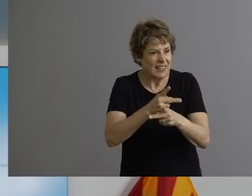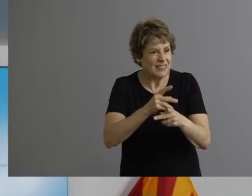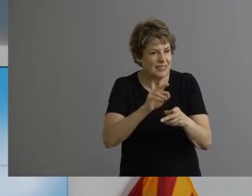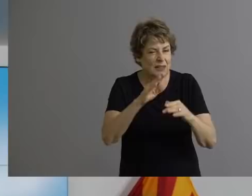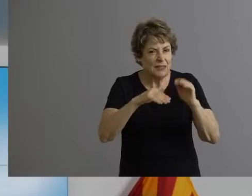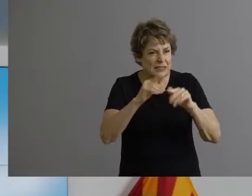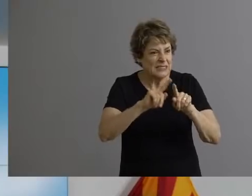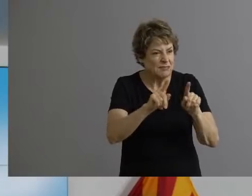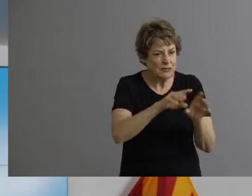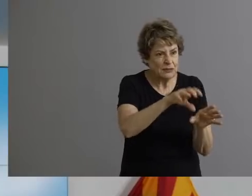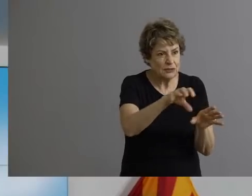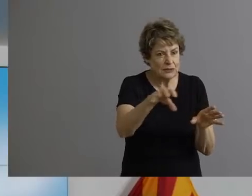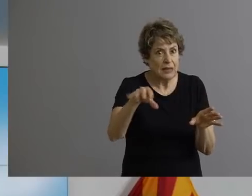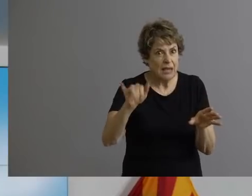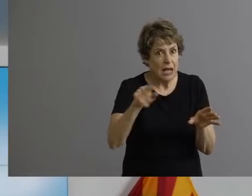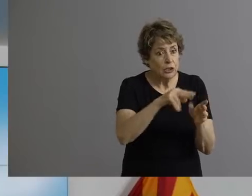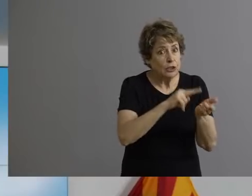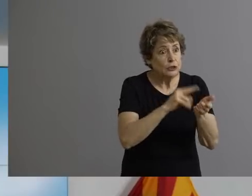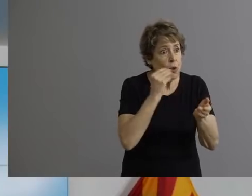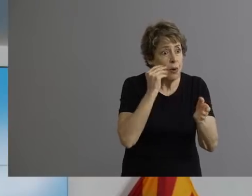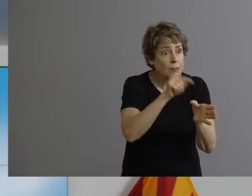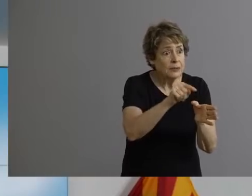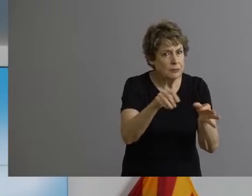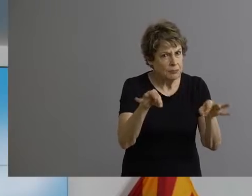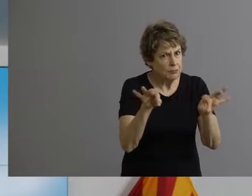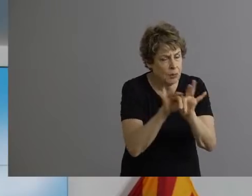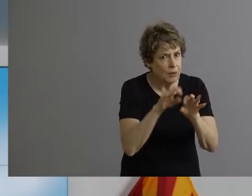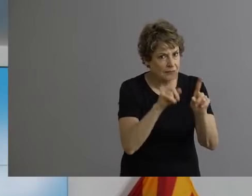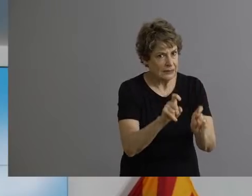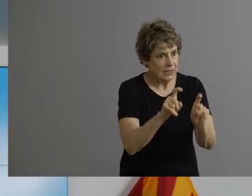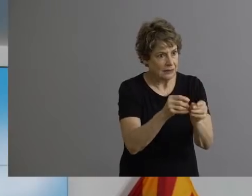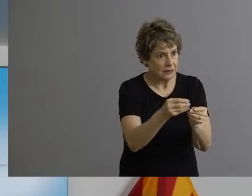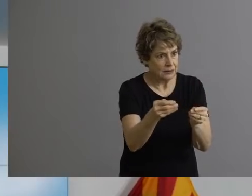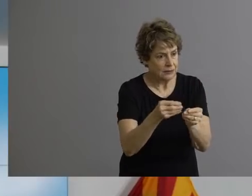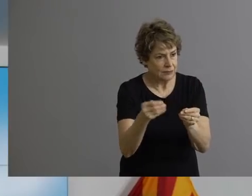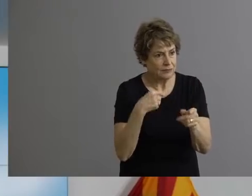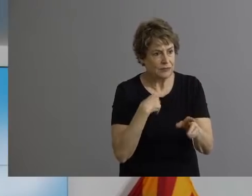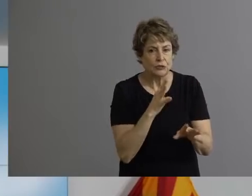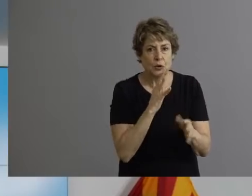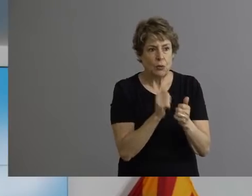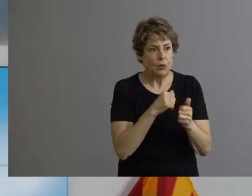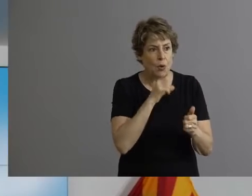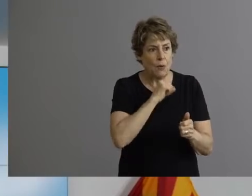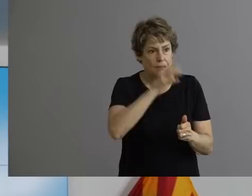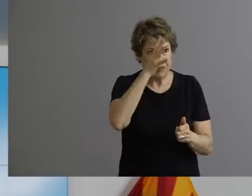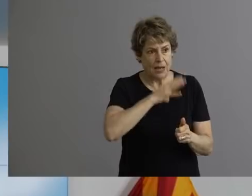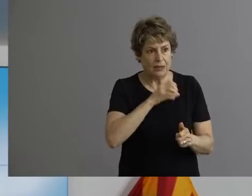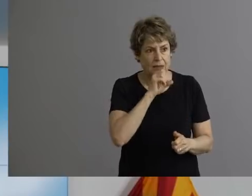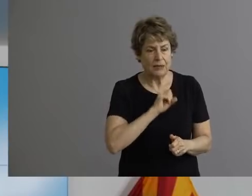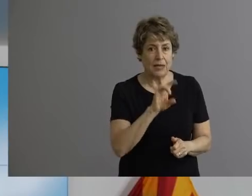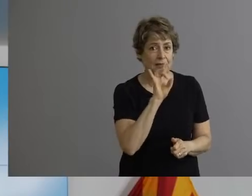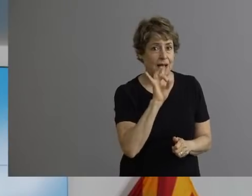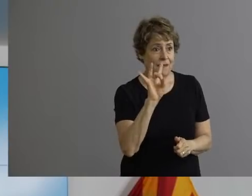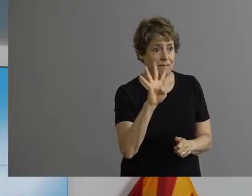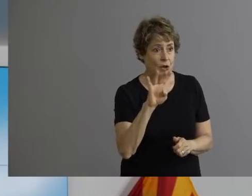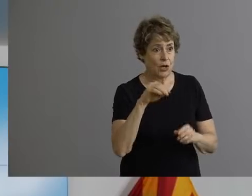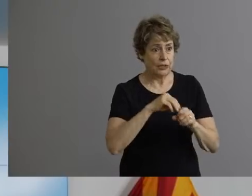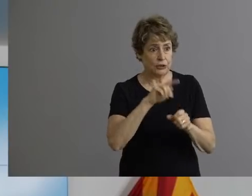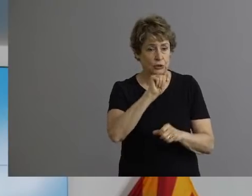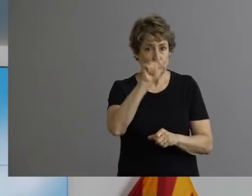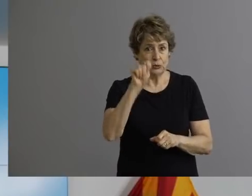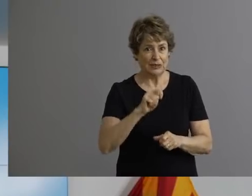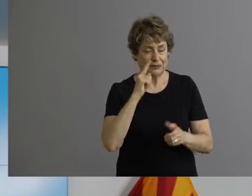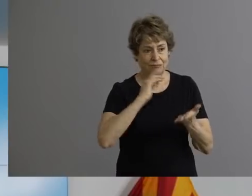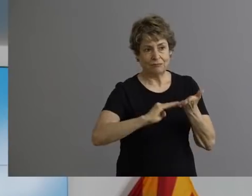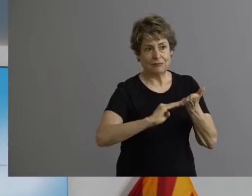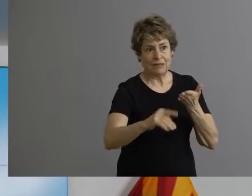man who was discharged from a nursing home here in Tucson, and he tested positive that very day for the coronavirus.